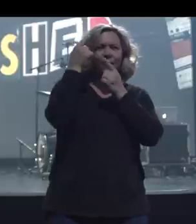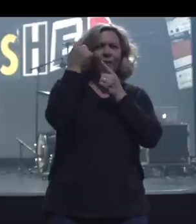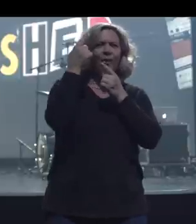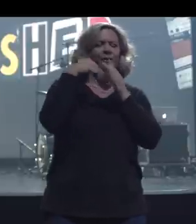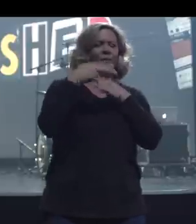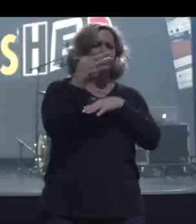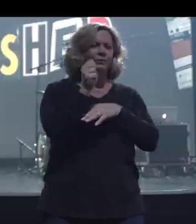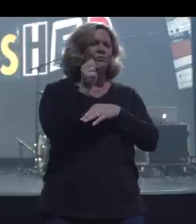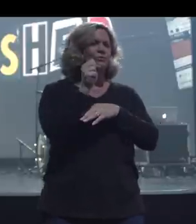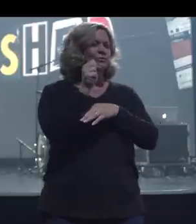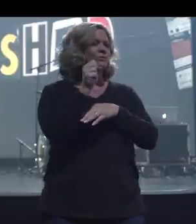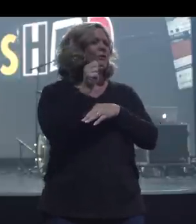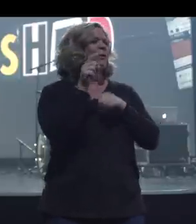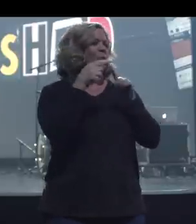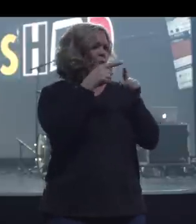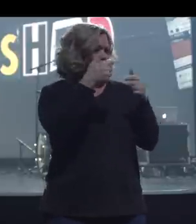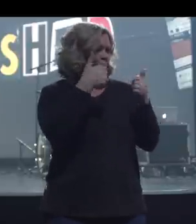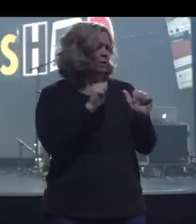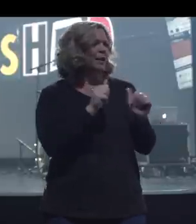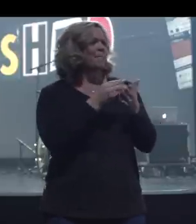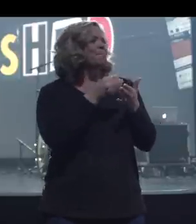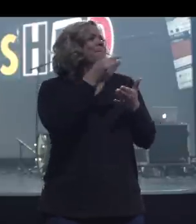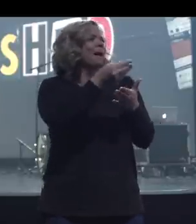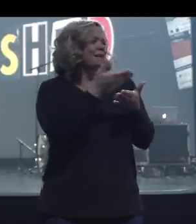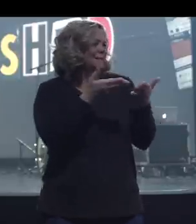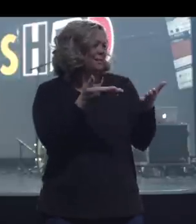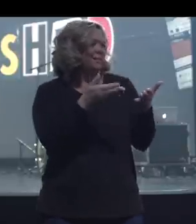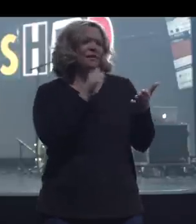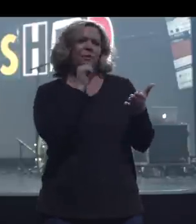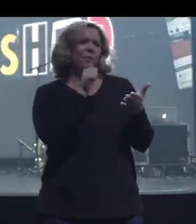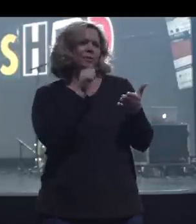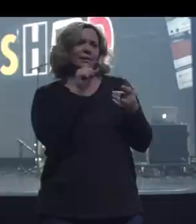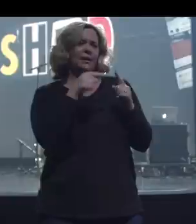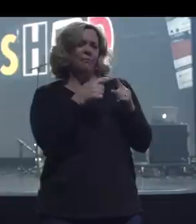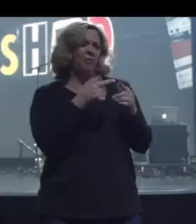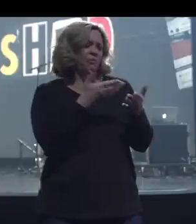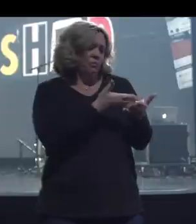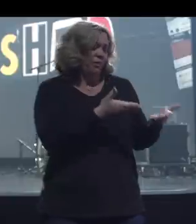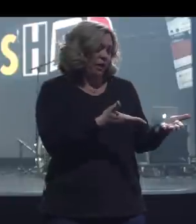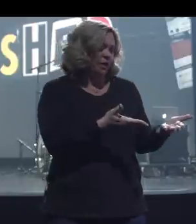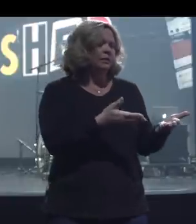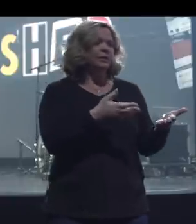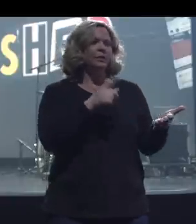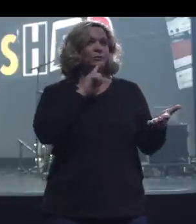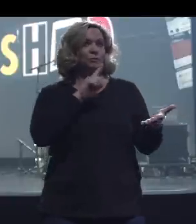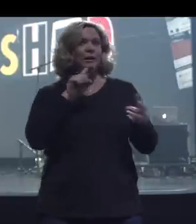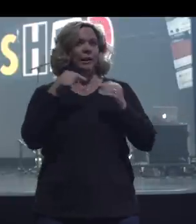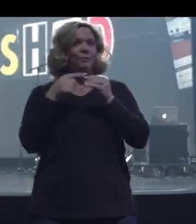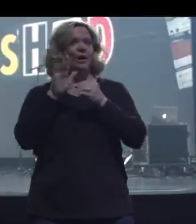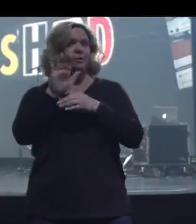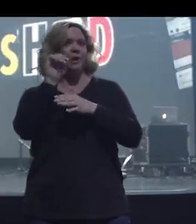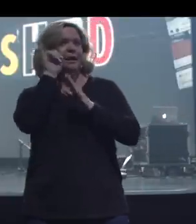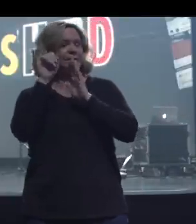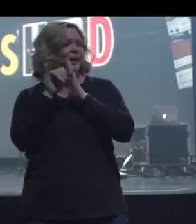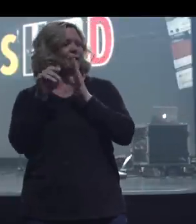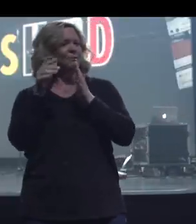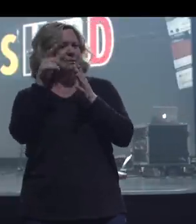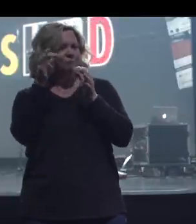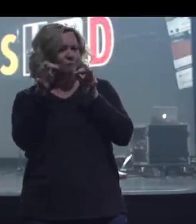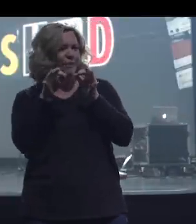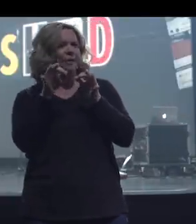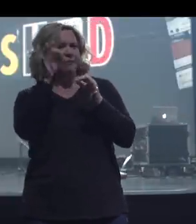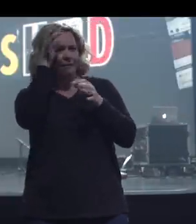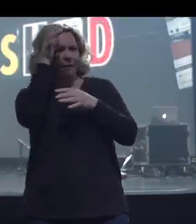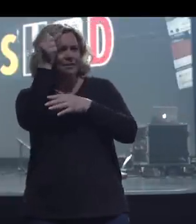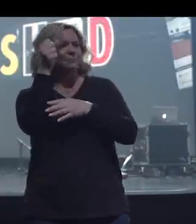school where you tried to buy something that wasn't about the item, it was really about your identity. I was explaining this concept to her, and